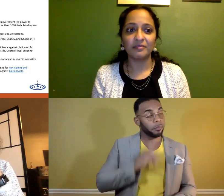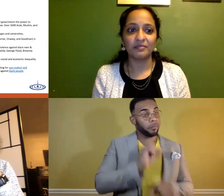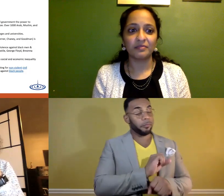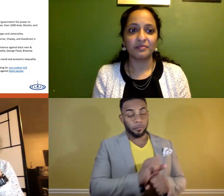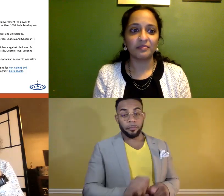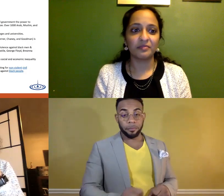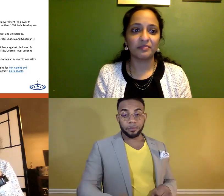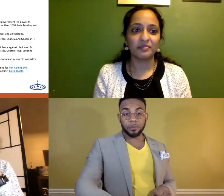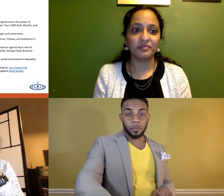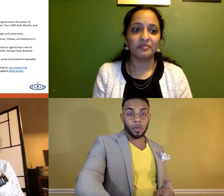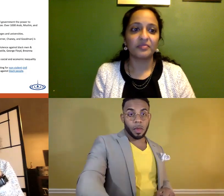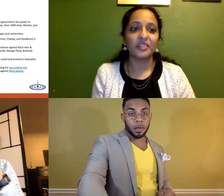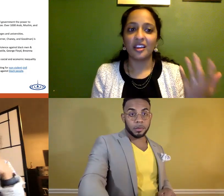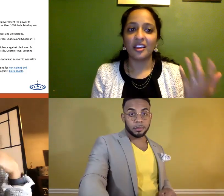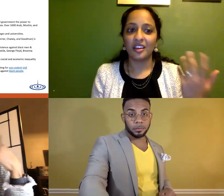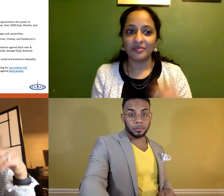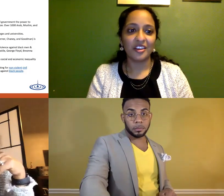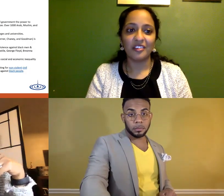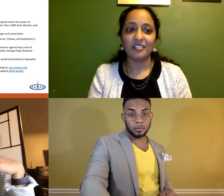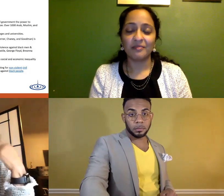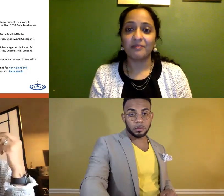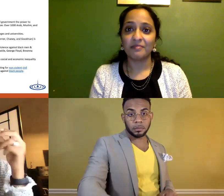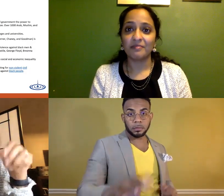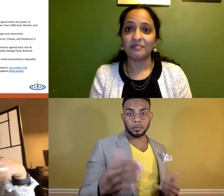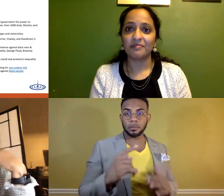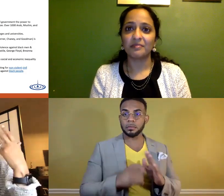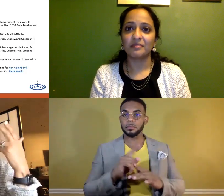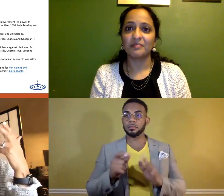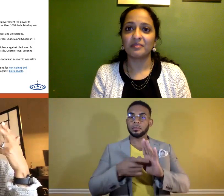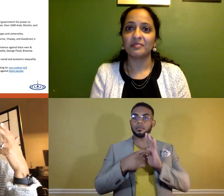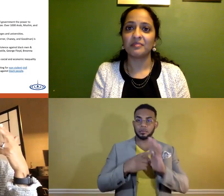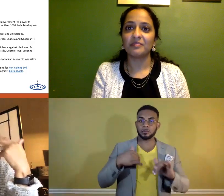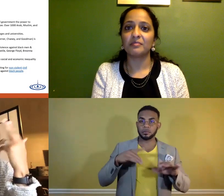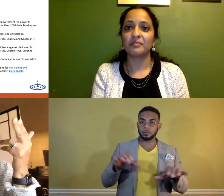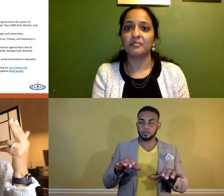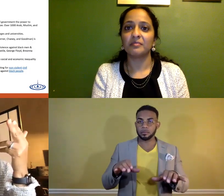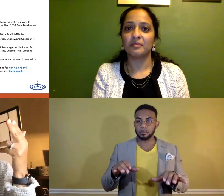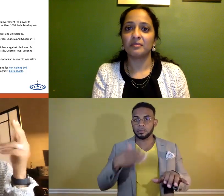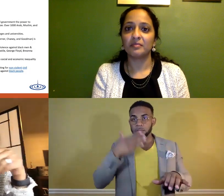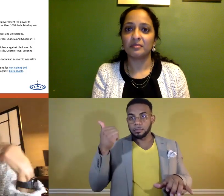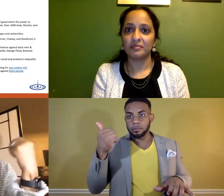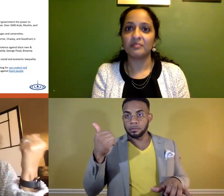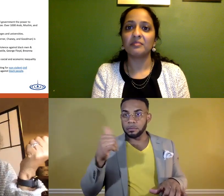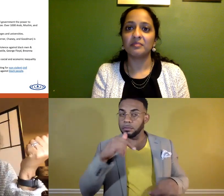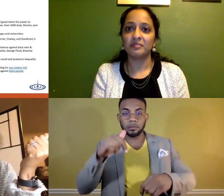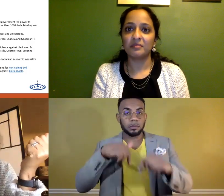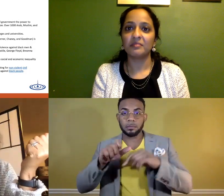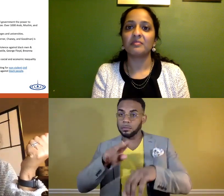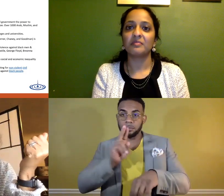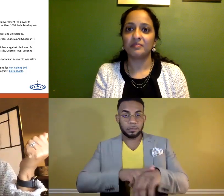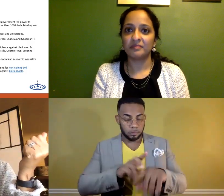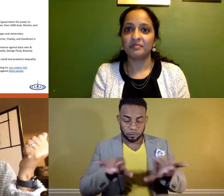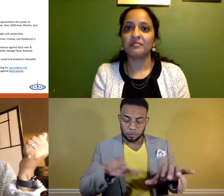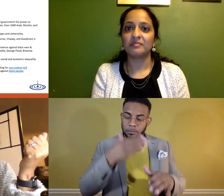Absolutely, absolutely. This is a time where it requires that we do better, not go back to normal, but